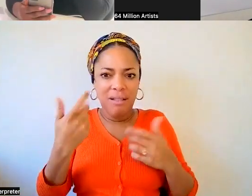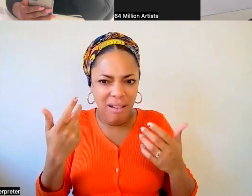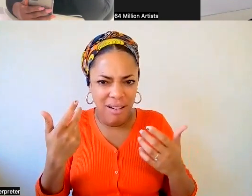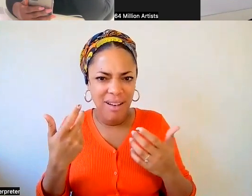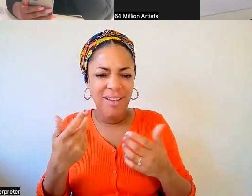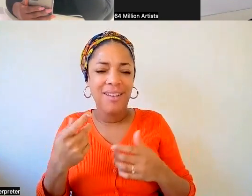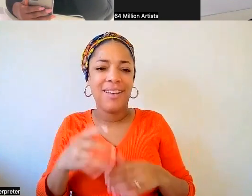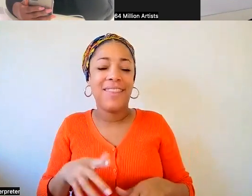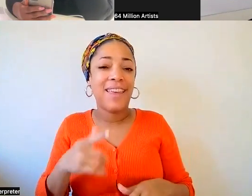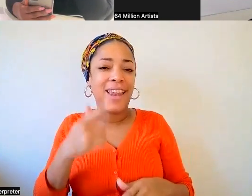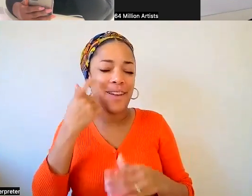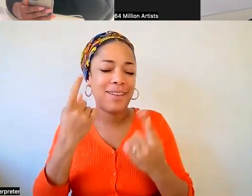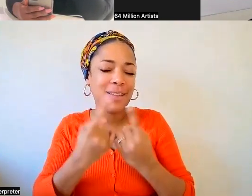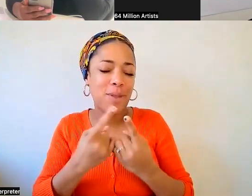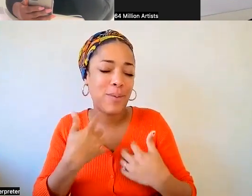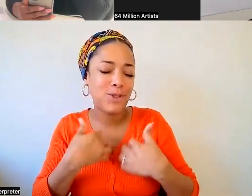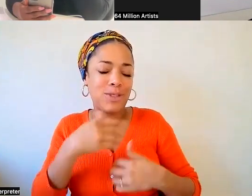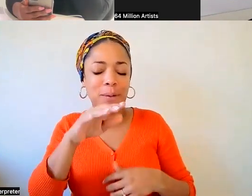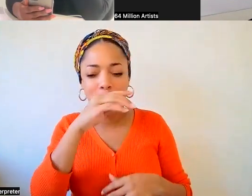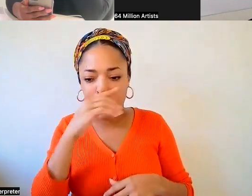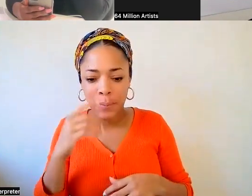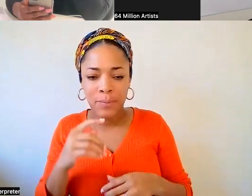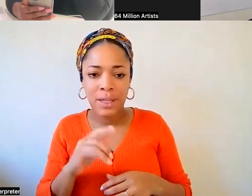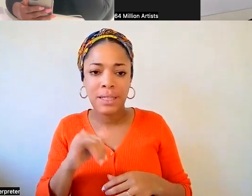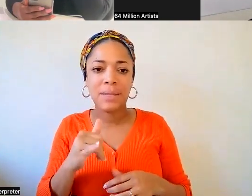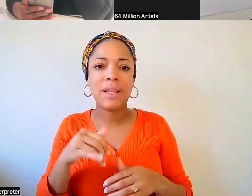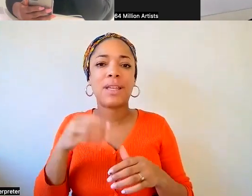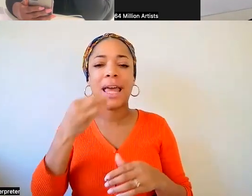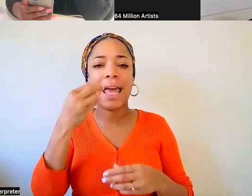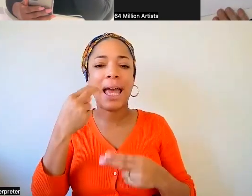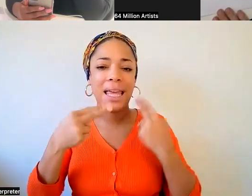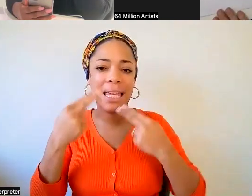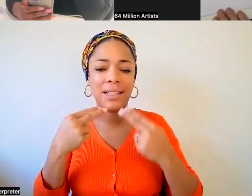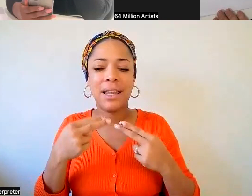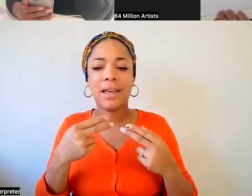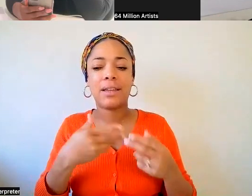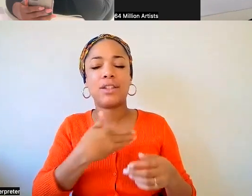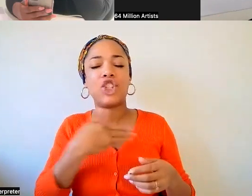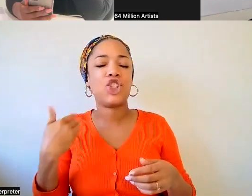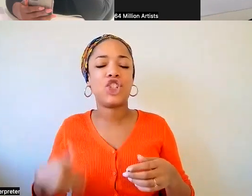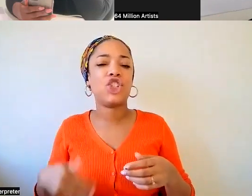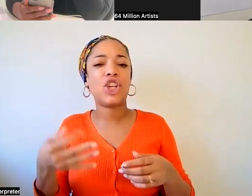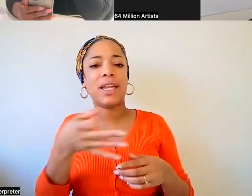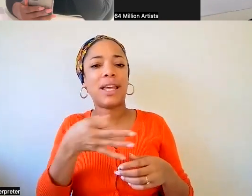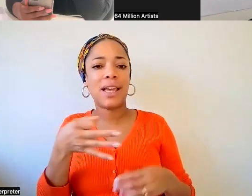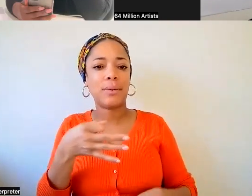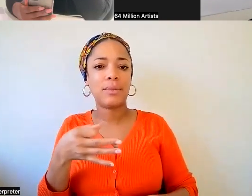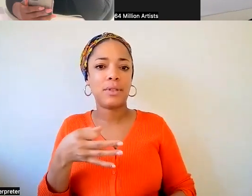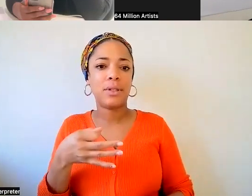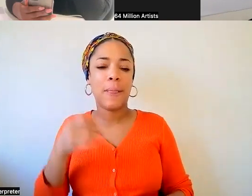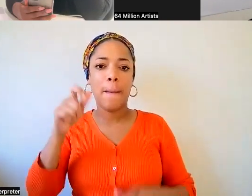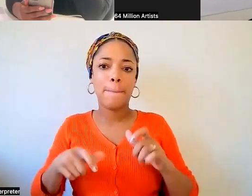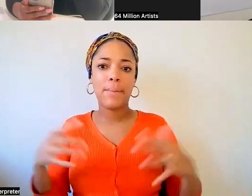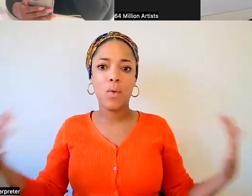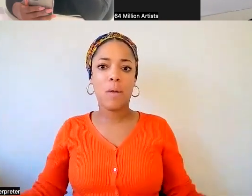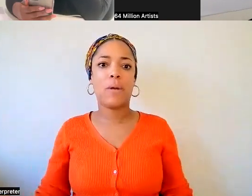something. You might be interested in this. Sometimes we eat in Chinatown, near Gerrard Street. I caused a riot. People were